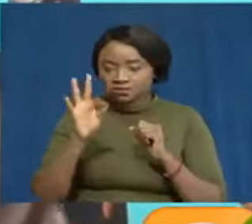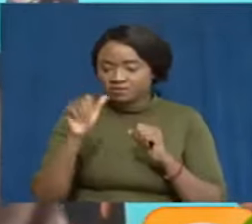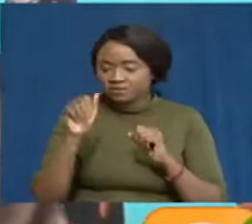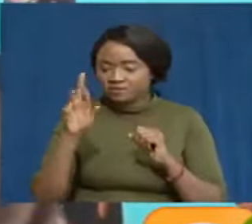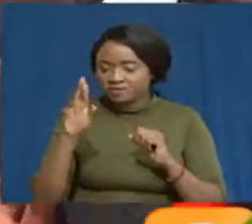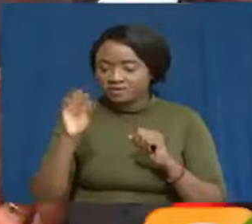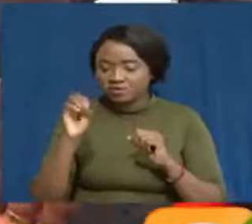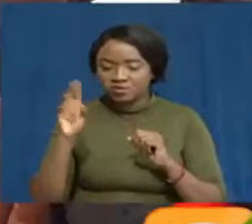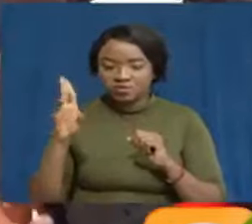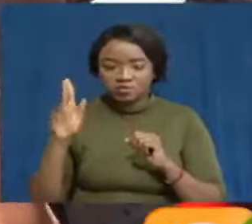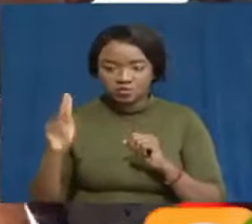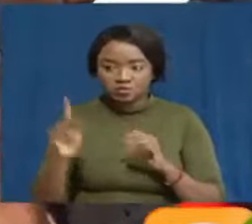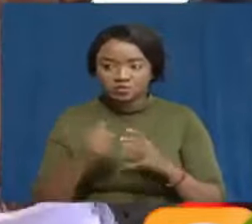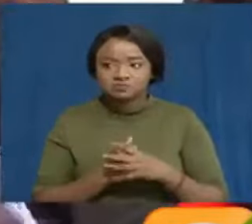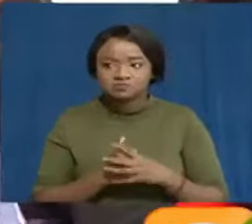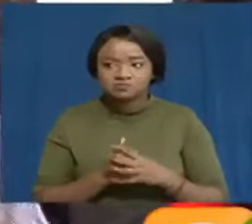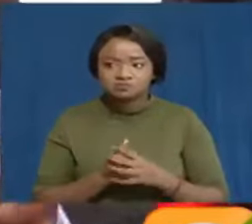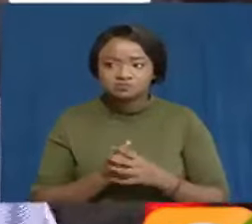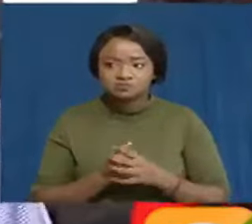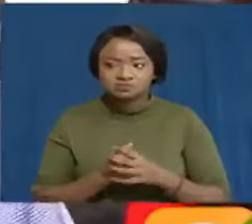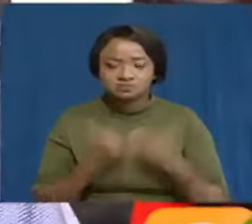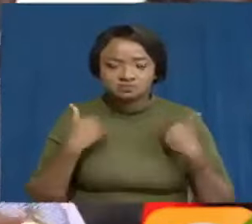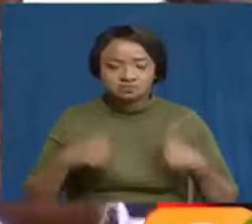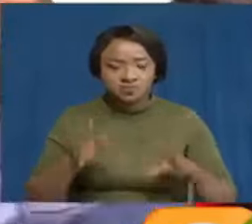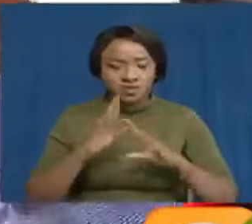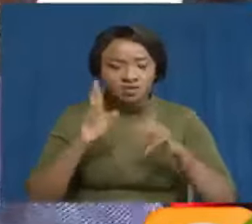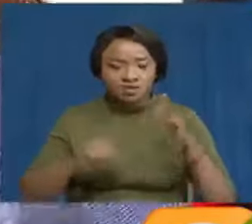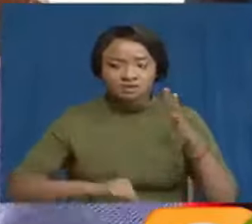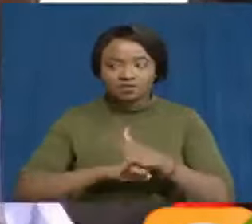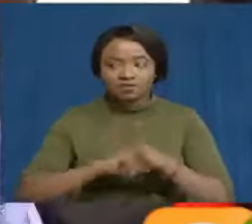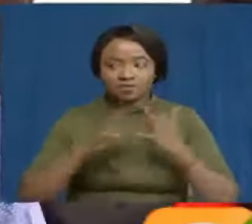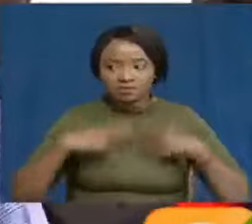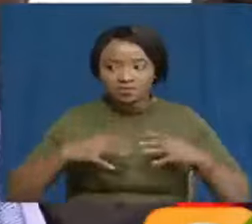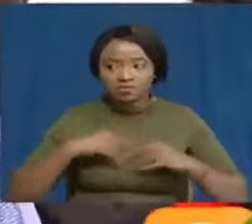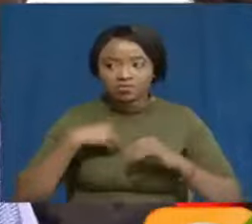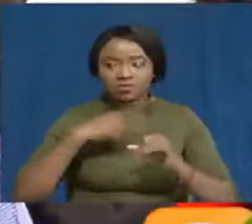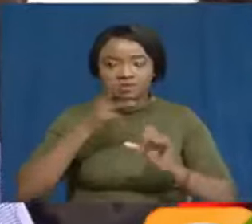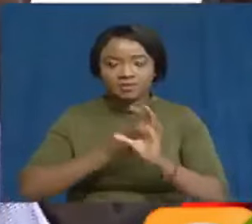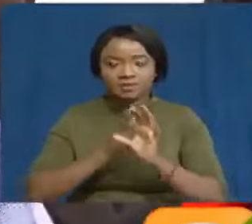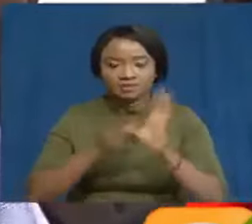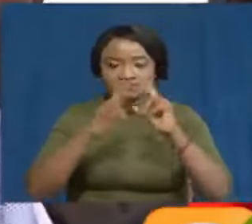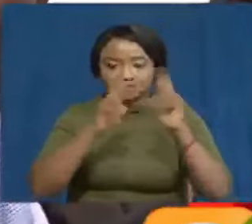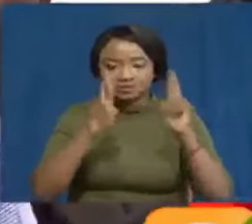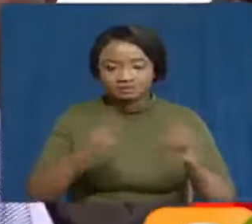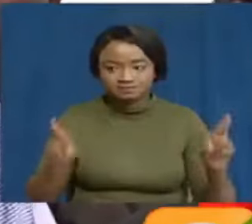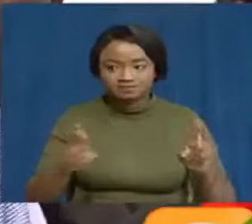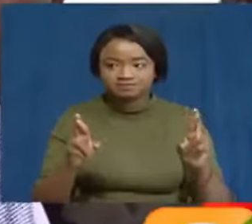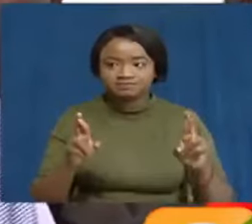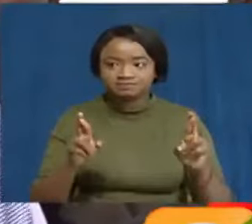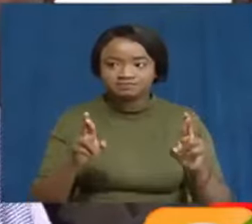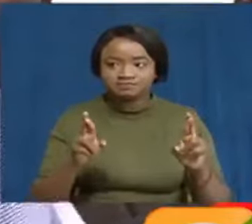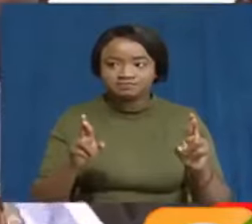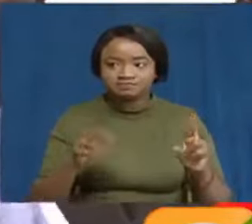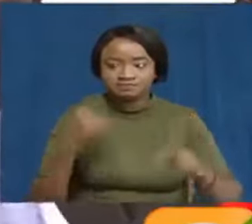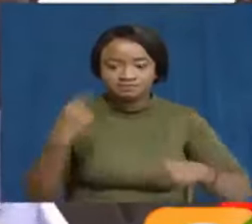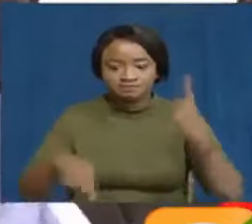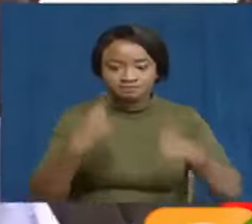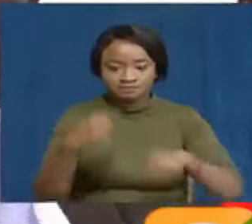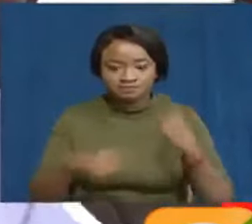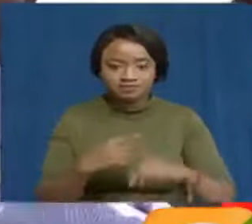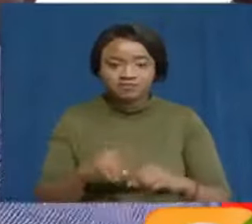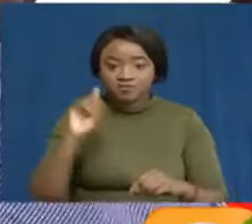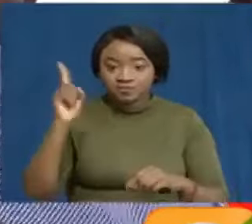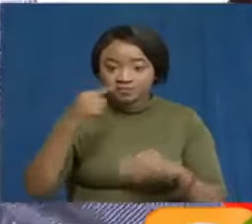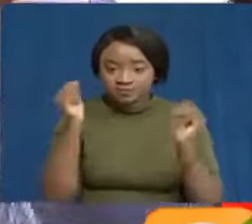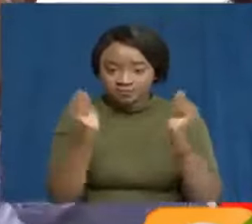Faruk Kibet. I'm ready to facilitate those people who are going to go for international races. And I want to commit that the first 10